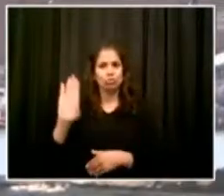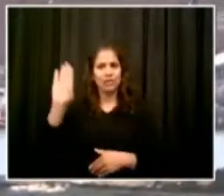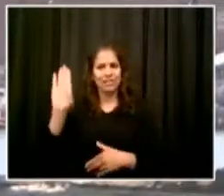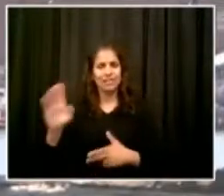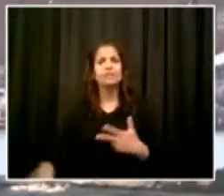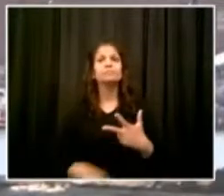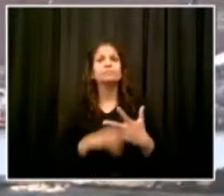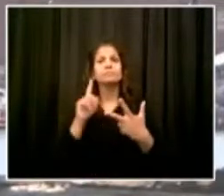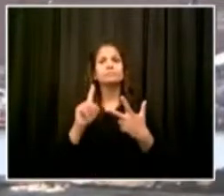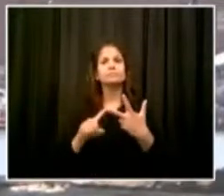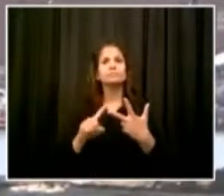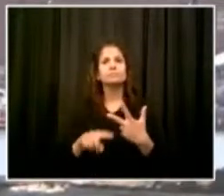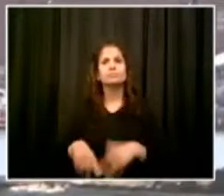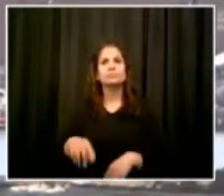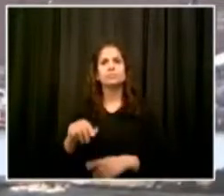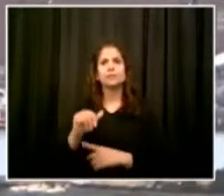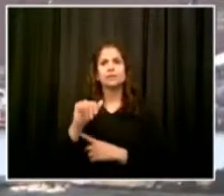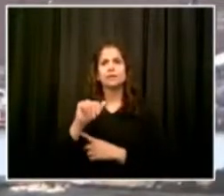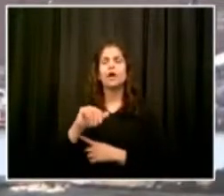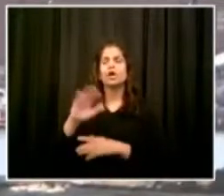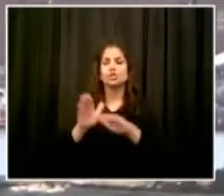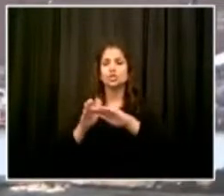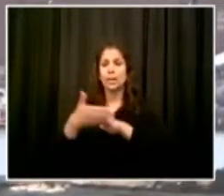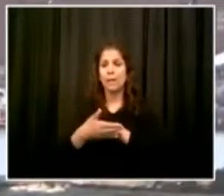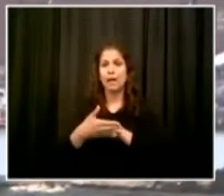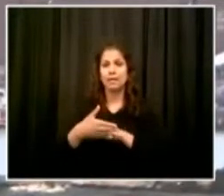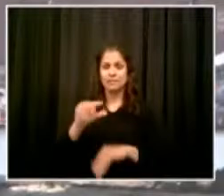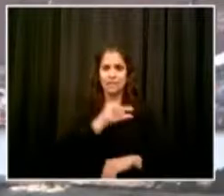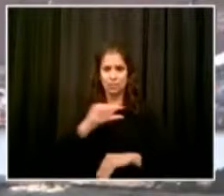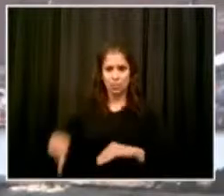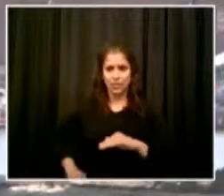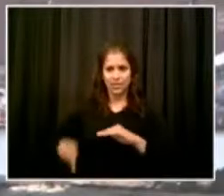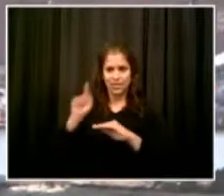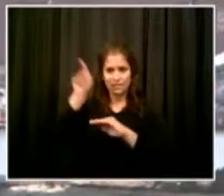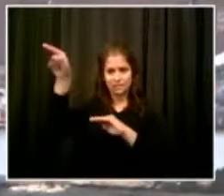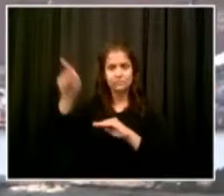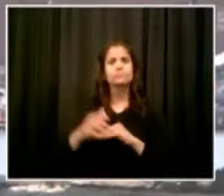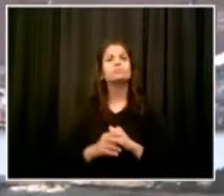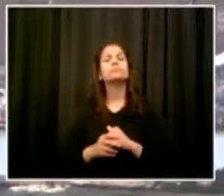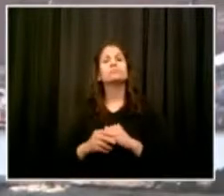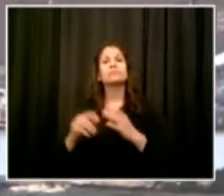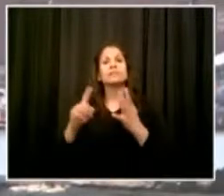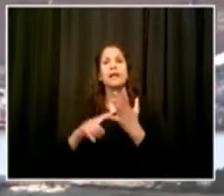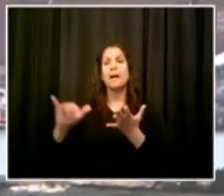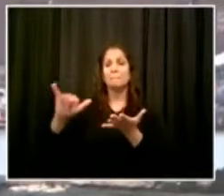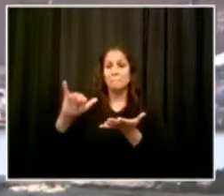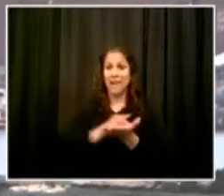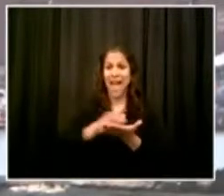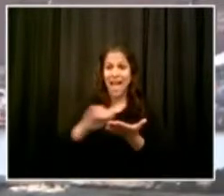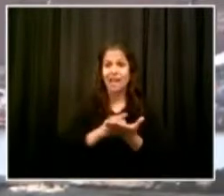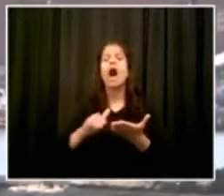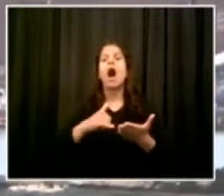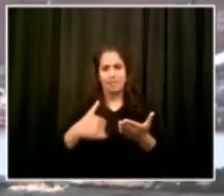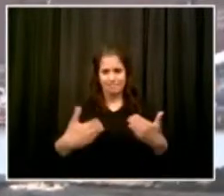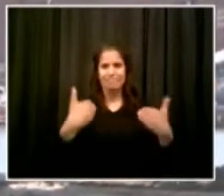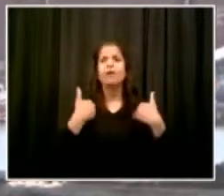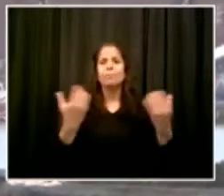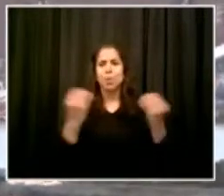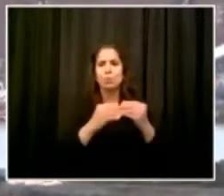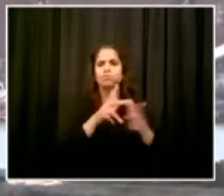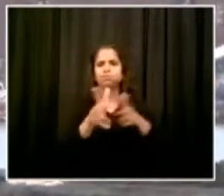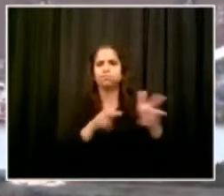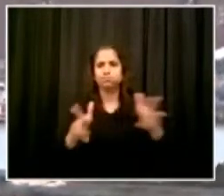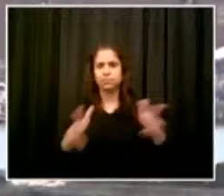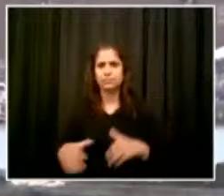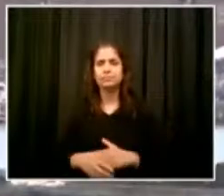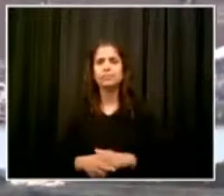Yes. I know today's phase 1, but do we have any update as to how the refrigeration trucks that are at